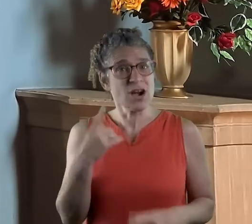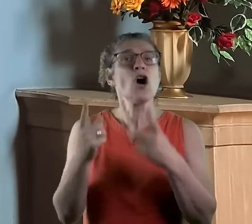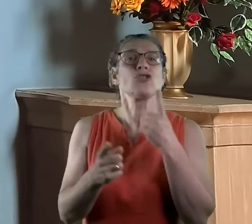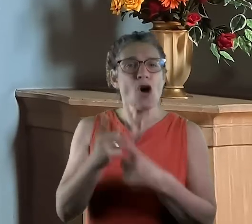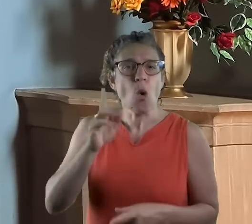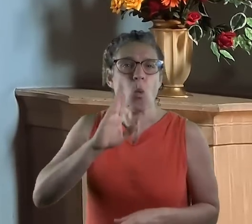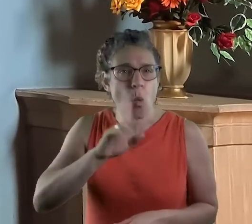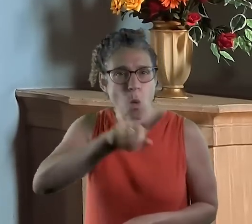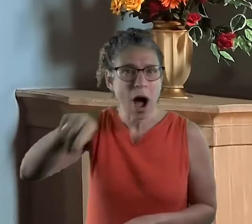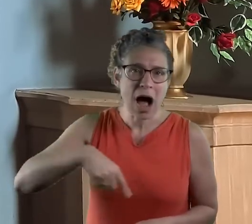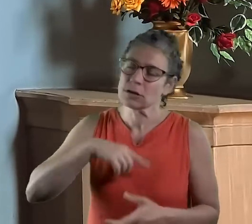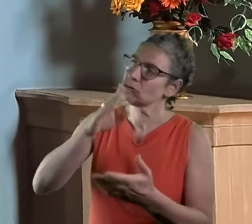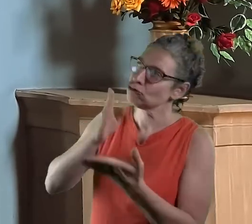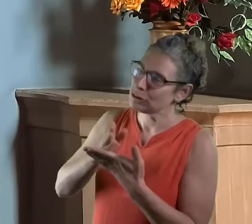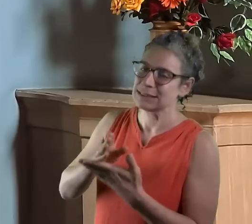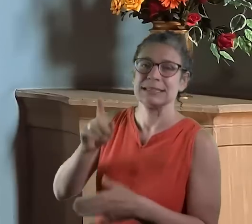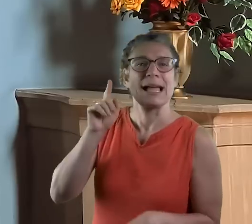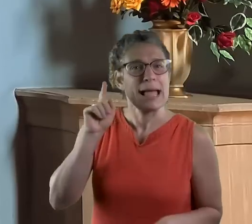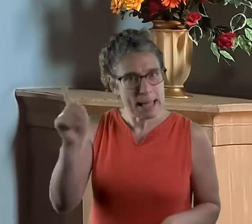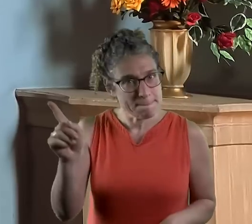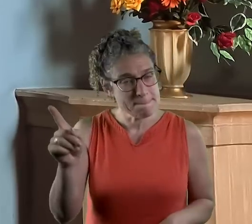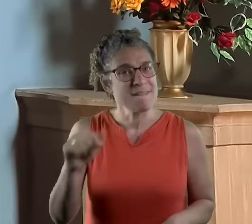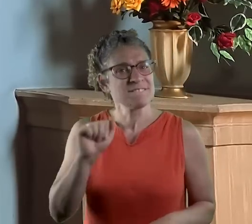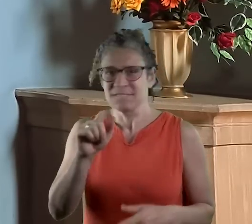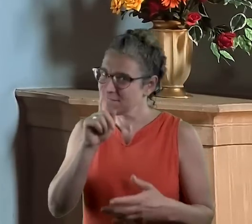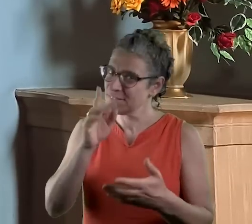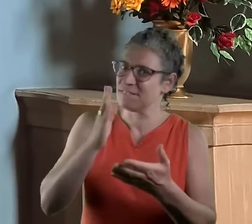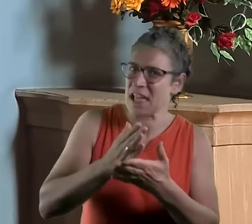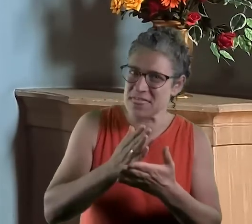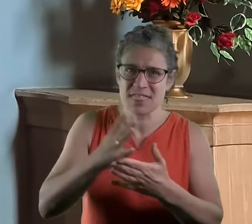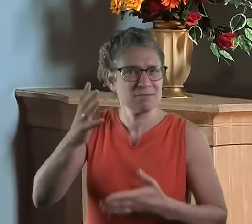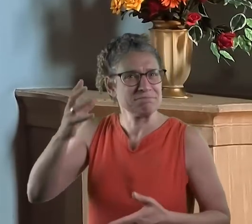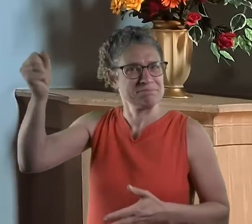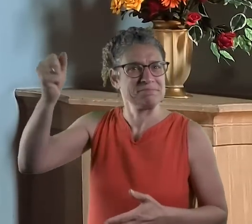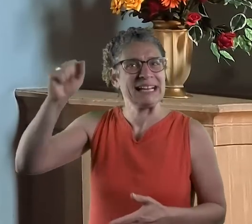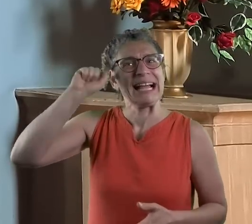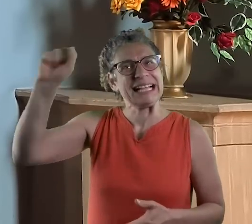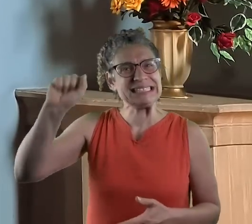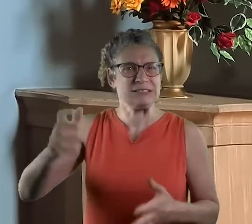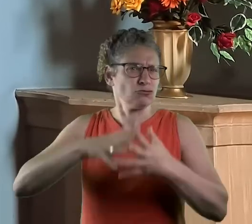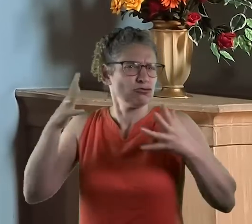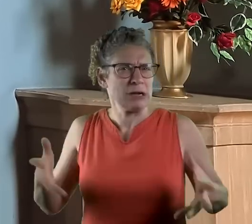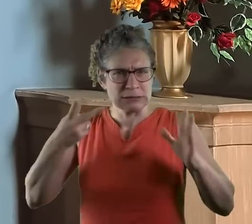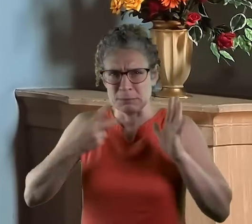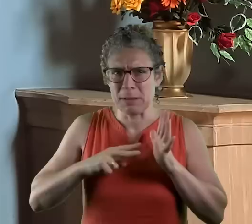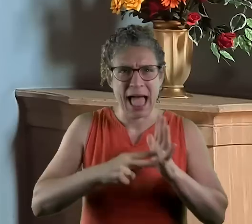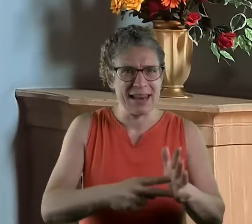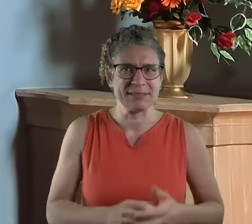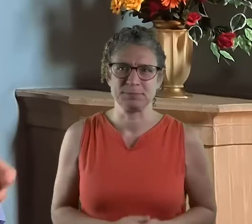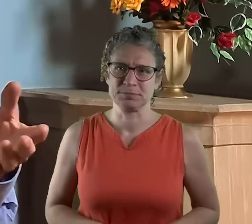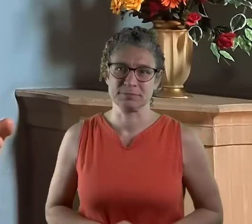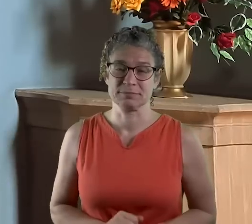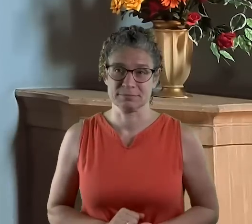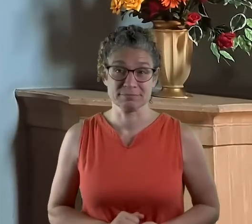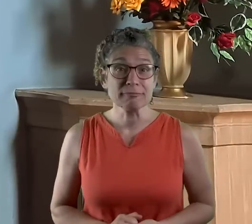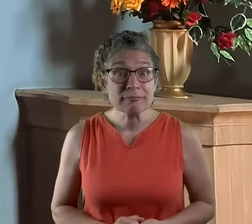God is calling us to trust in him, to put our faith in him and his grand plan.